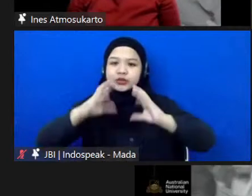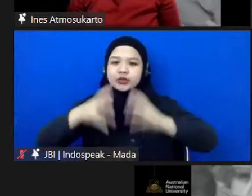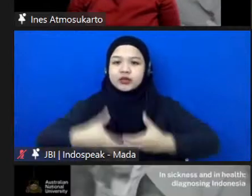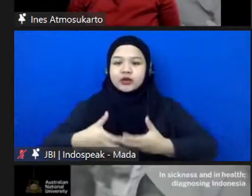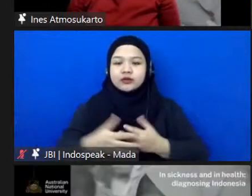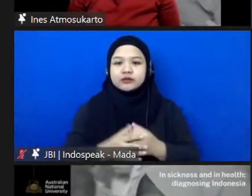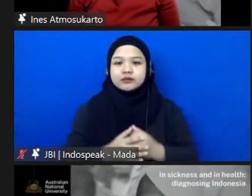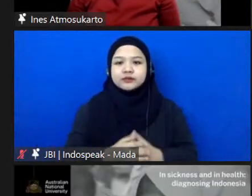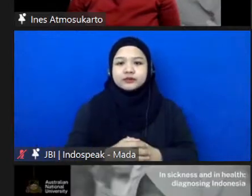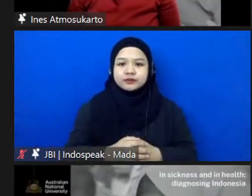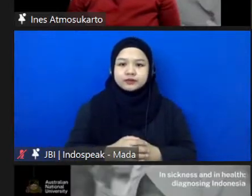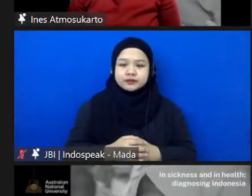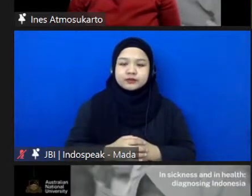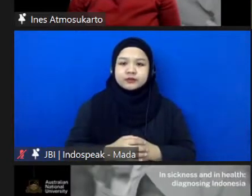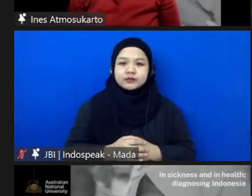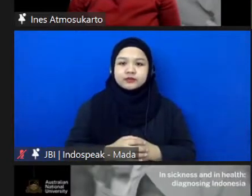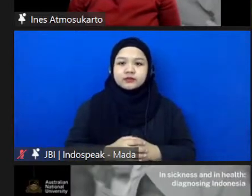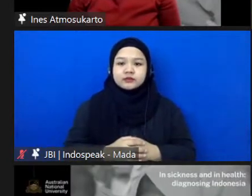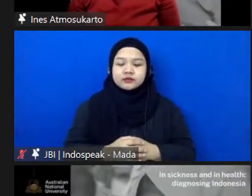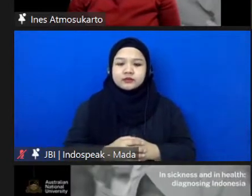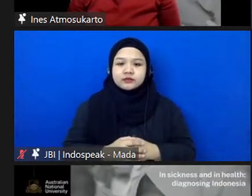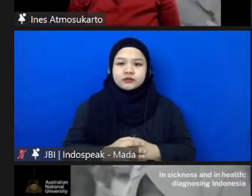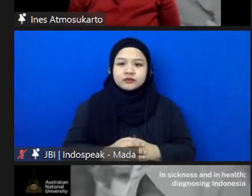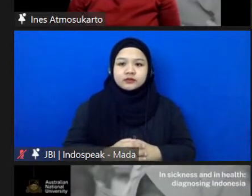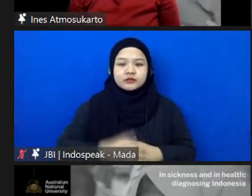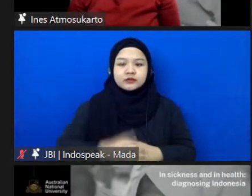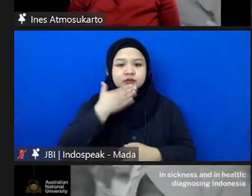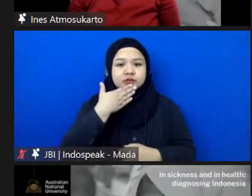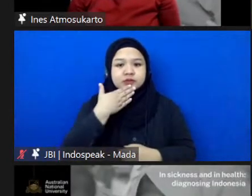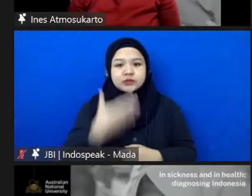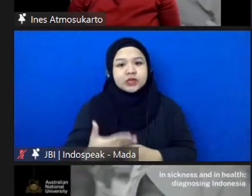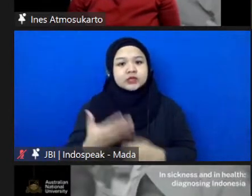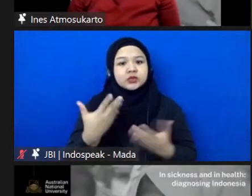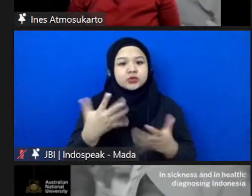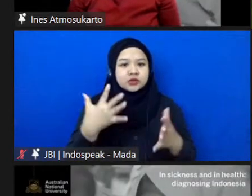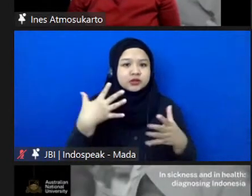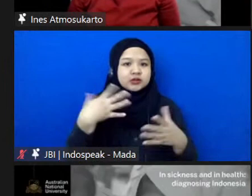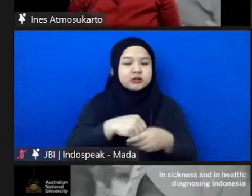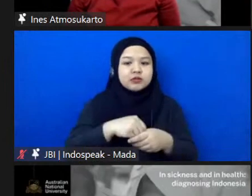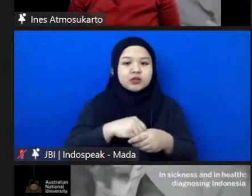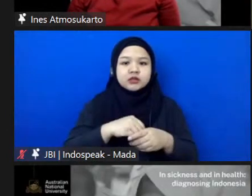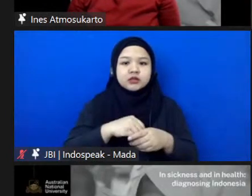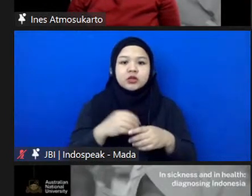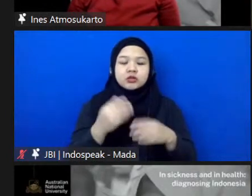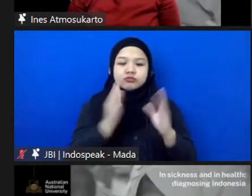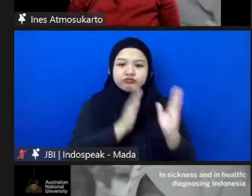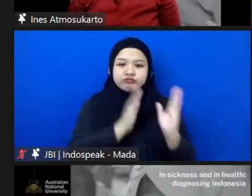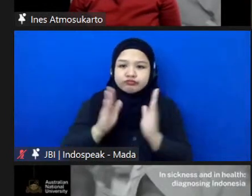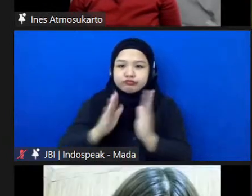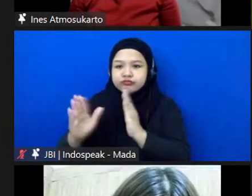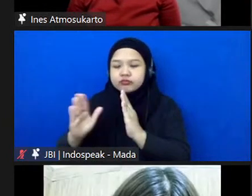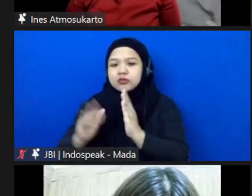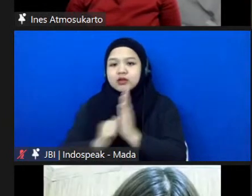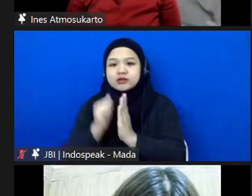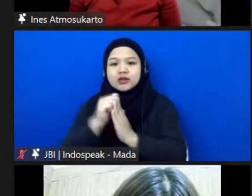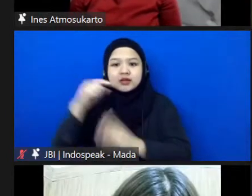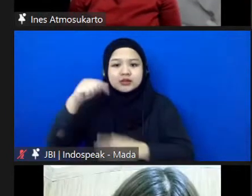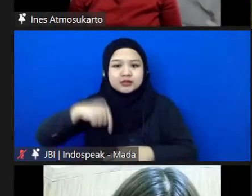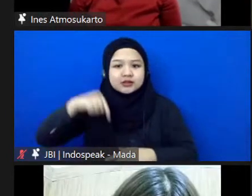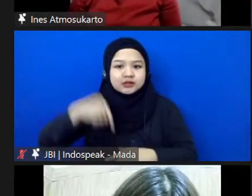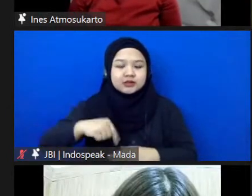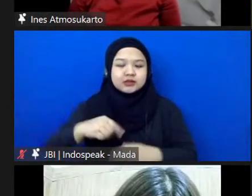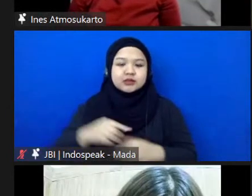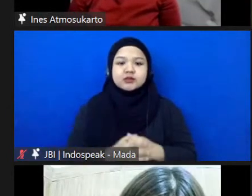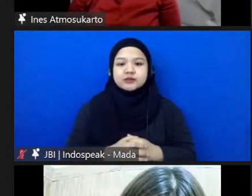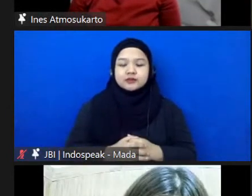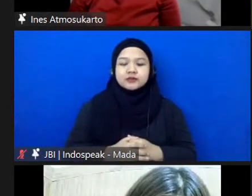I would now like to thank those involved in organizing the event, Blaine, head of the Indonesia